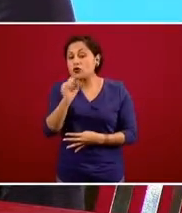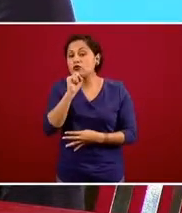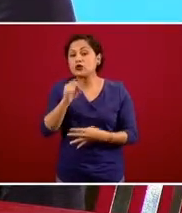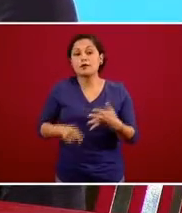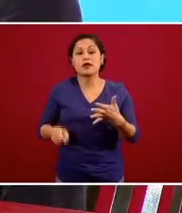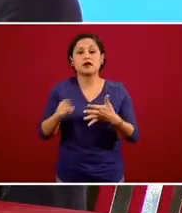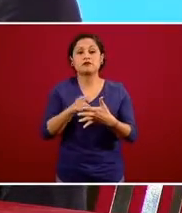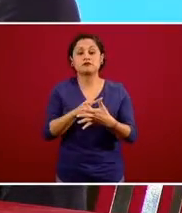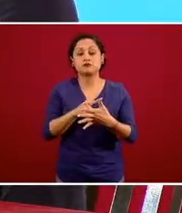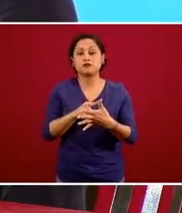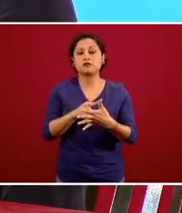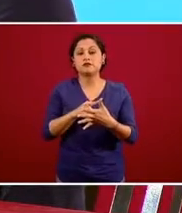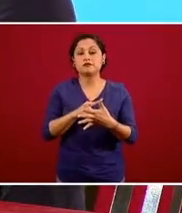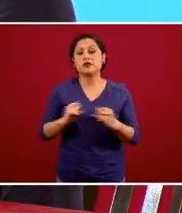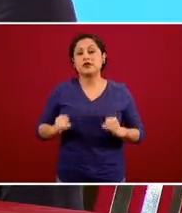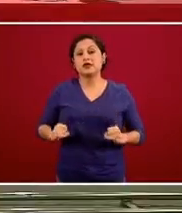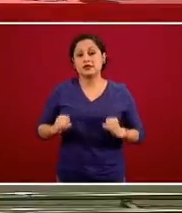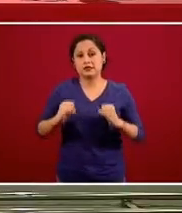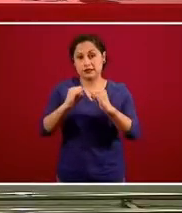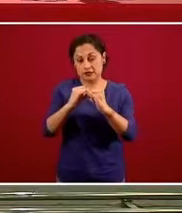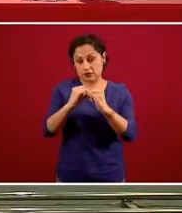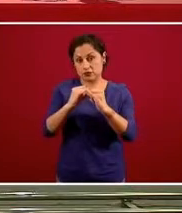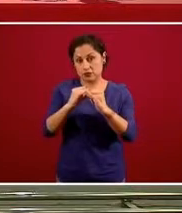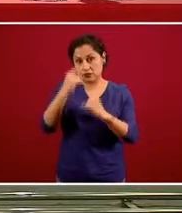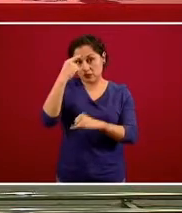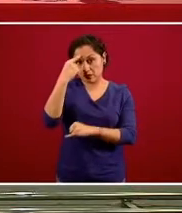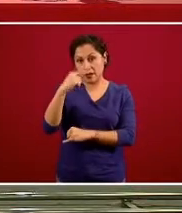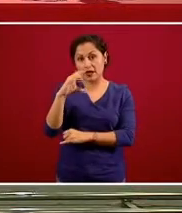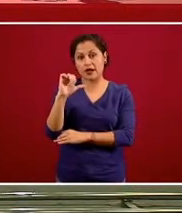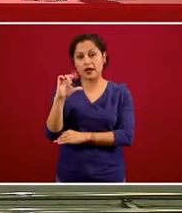as well as other hospitals like the